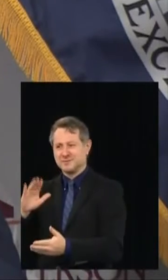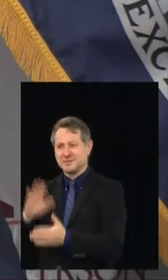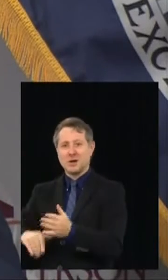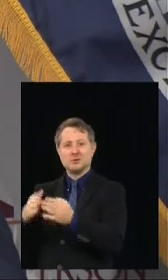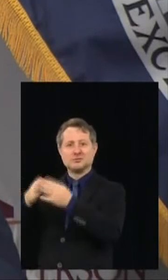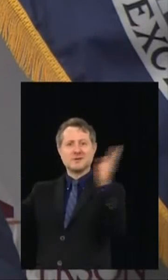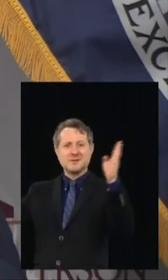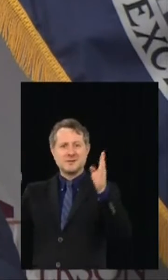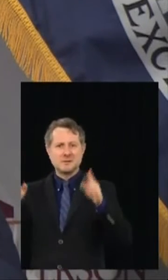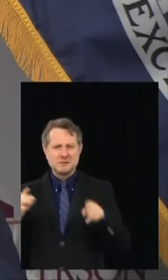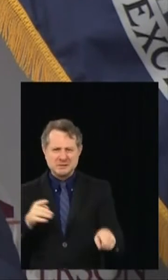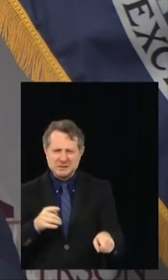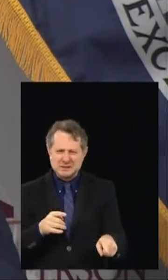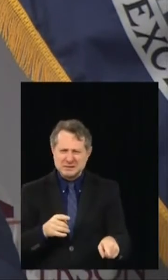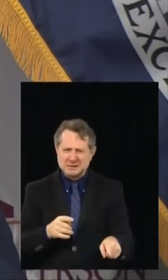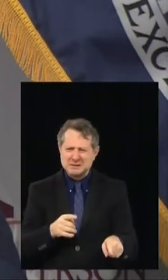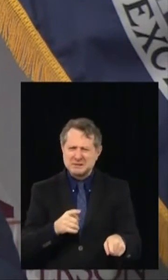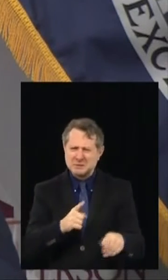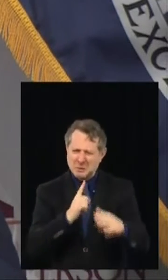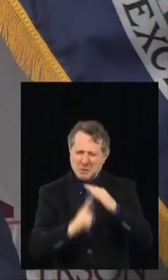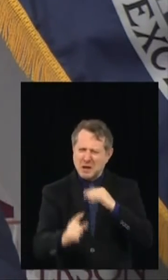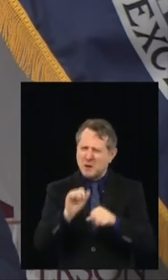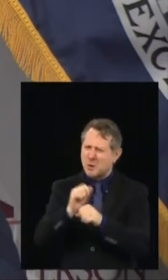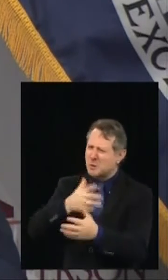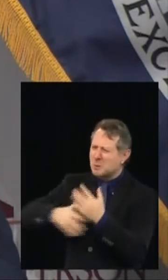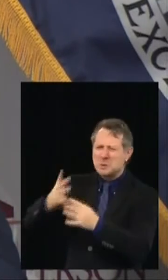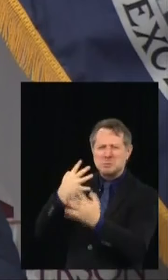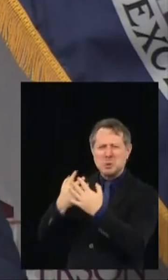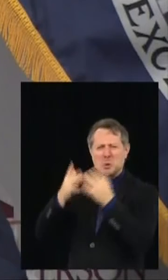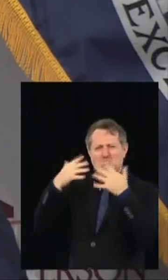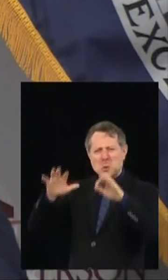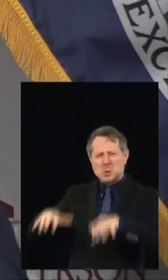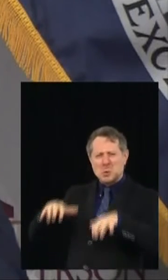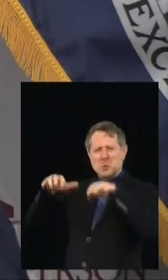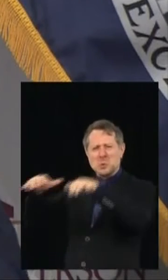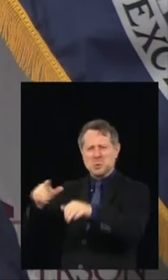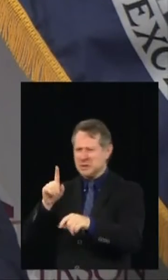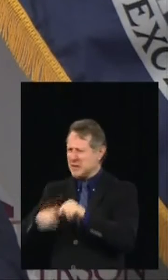avoid contact with prisoners when you're a prison guard.